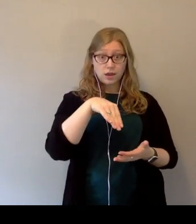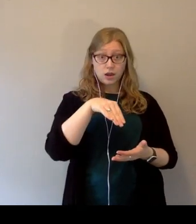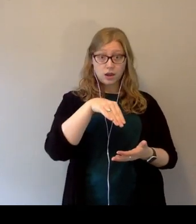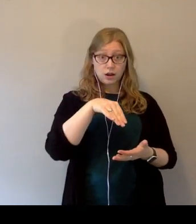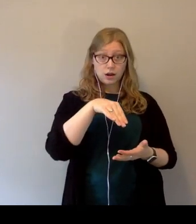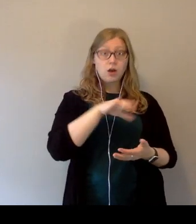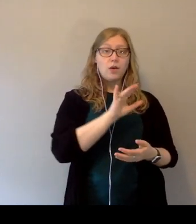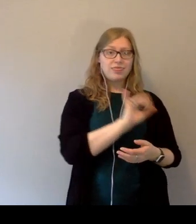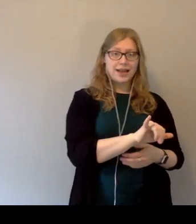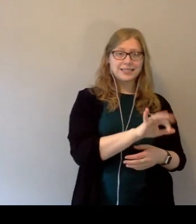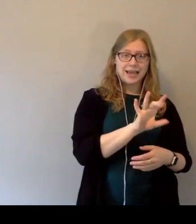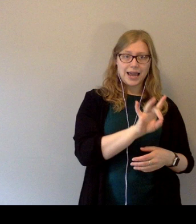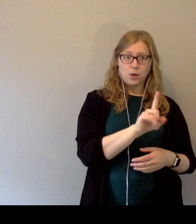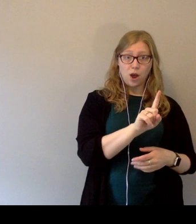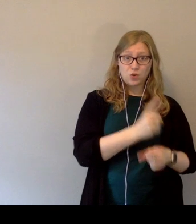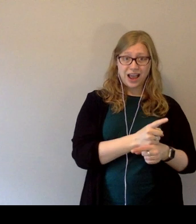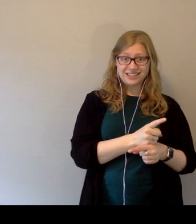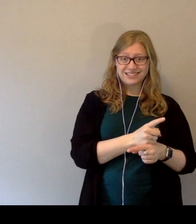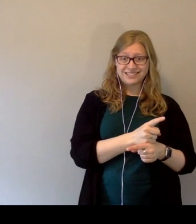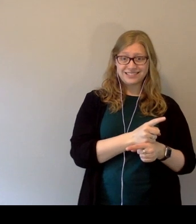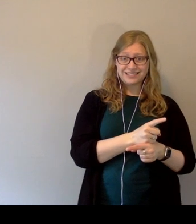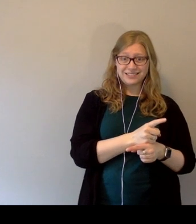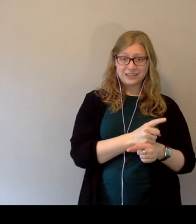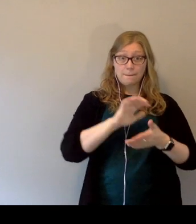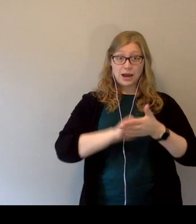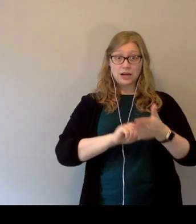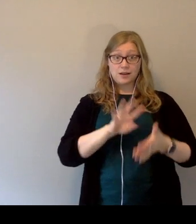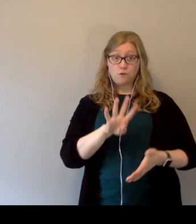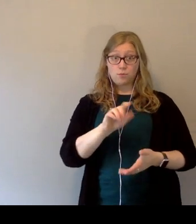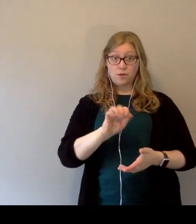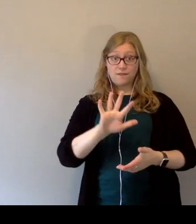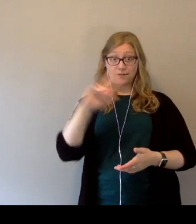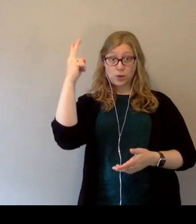That's 81. Minus 4.5 squared